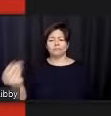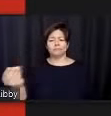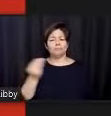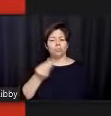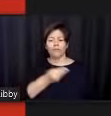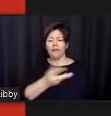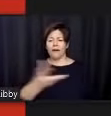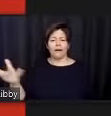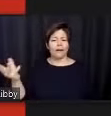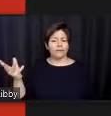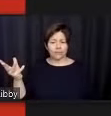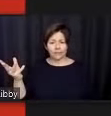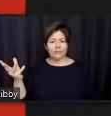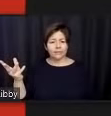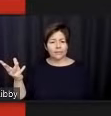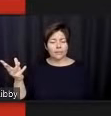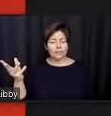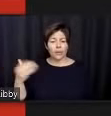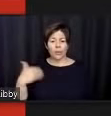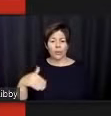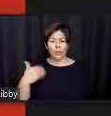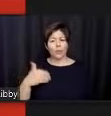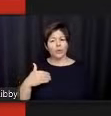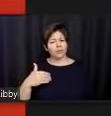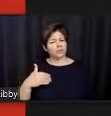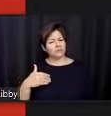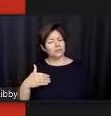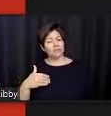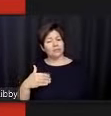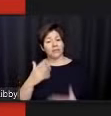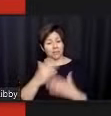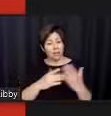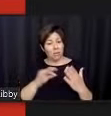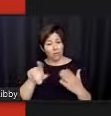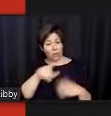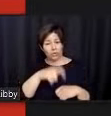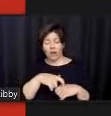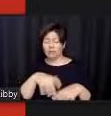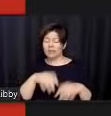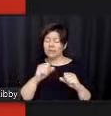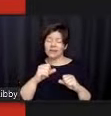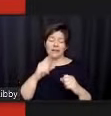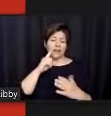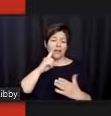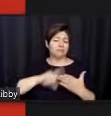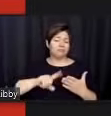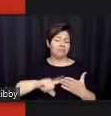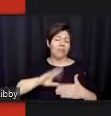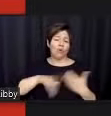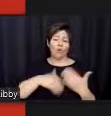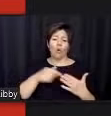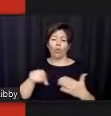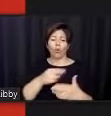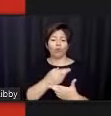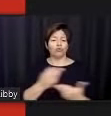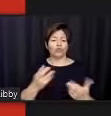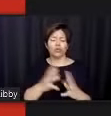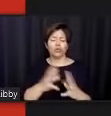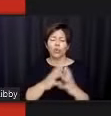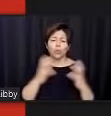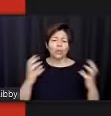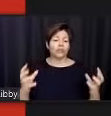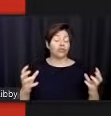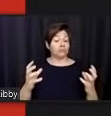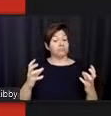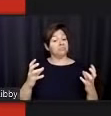you. Truly spend some of your time looking at this. There's a wealth of resources. Even if it's not